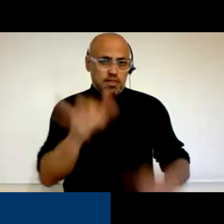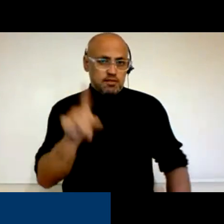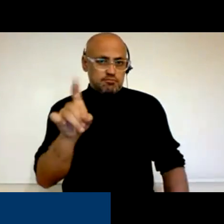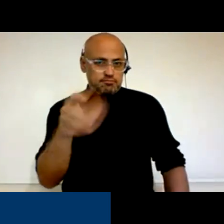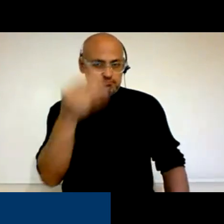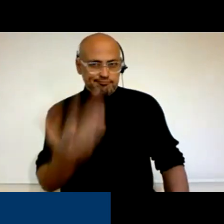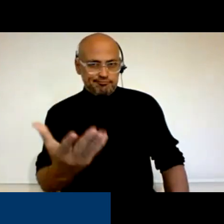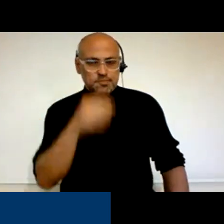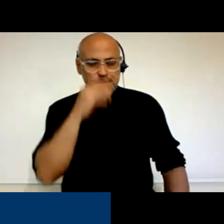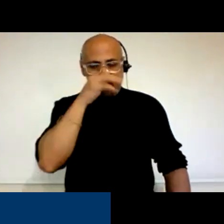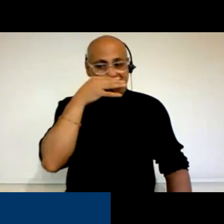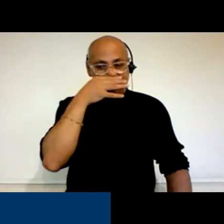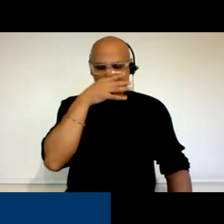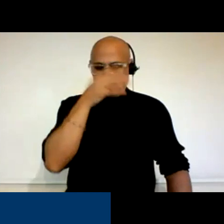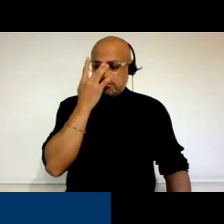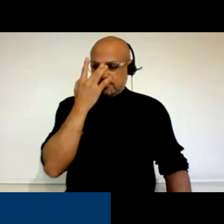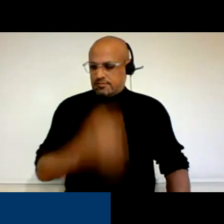Thank you.